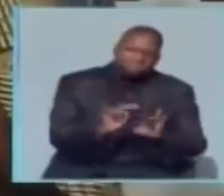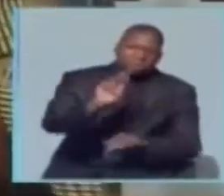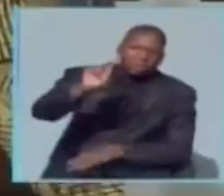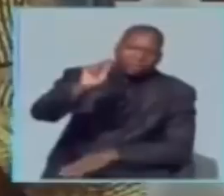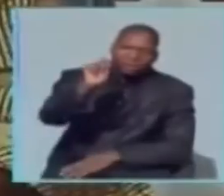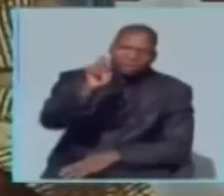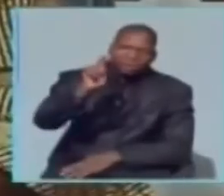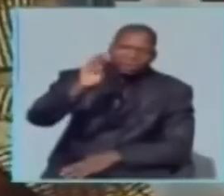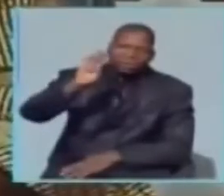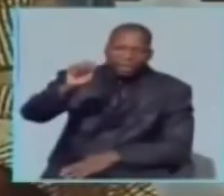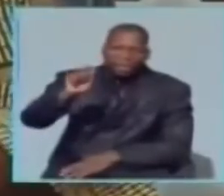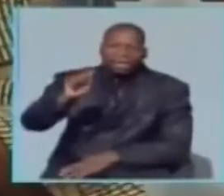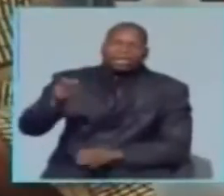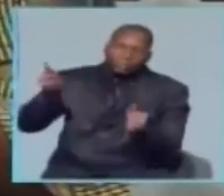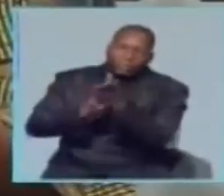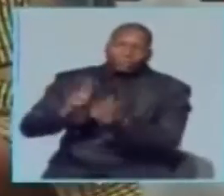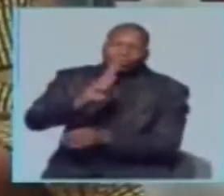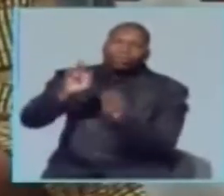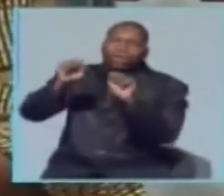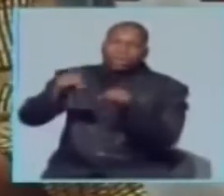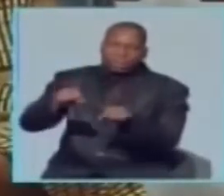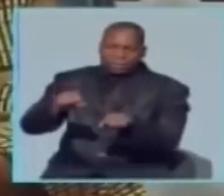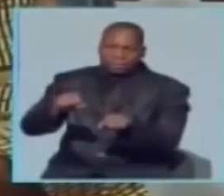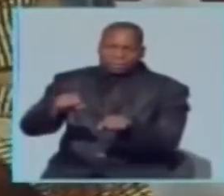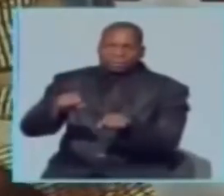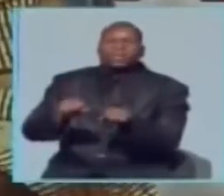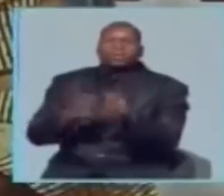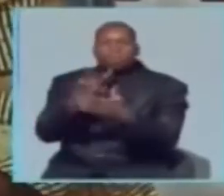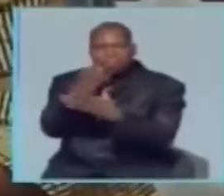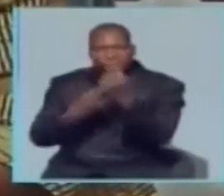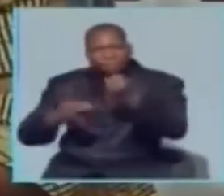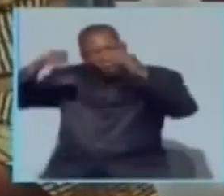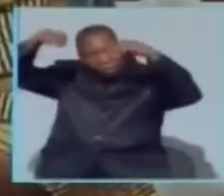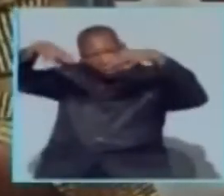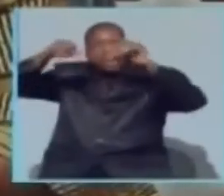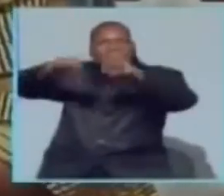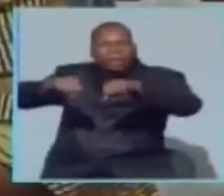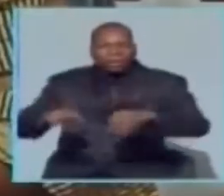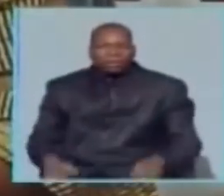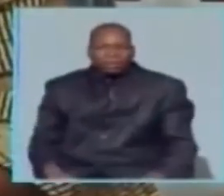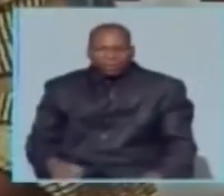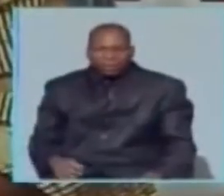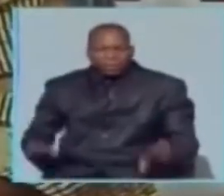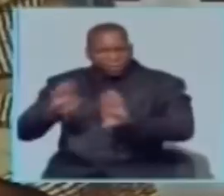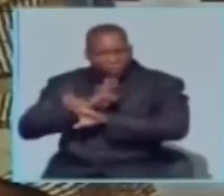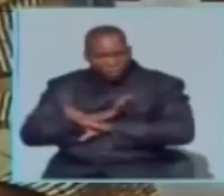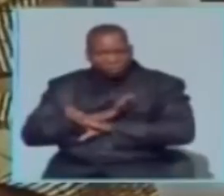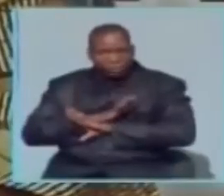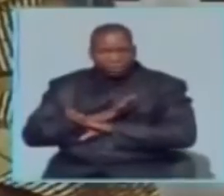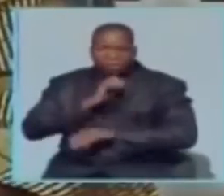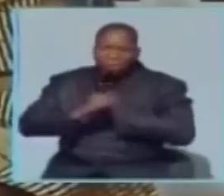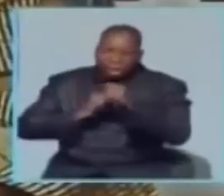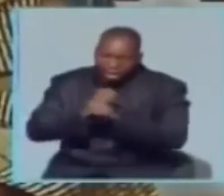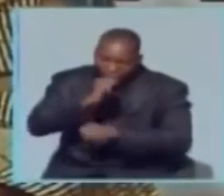we'll be using the same water, but generating double capacity. Every year, Zambia uses about 20 to